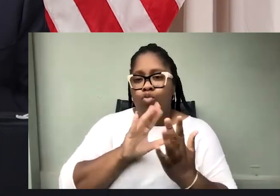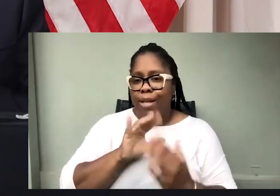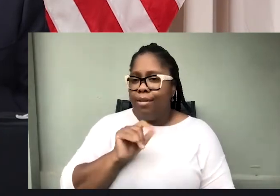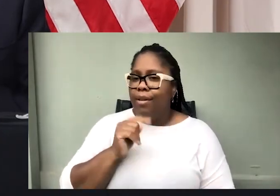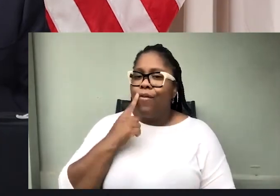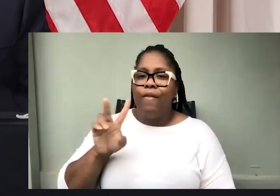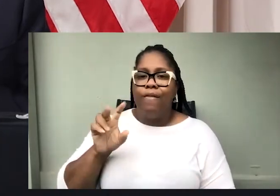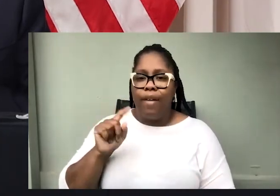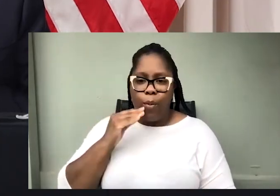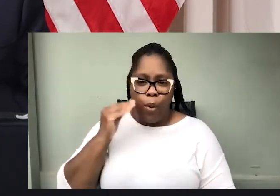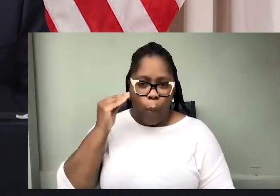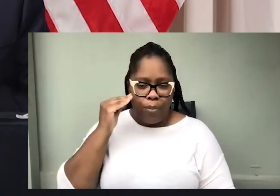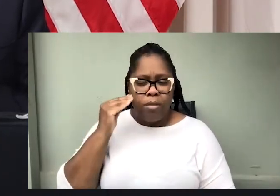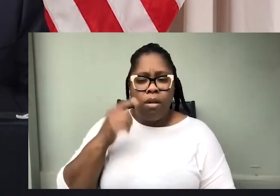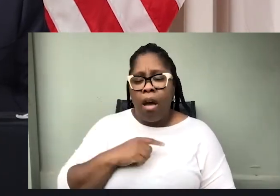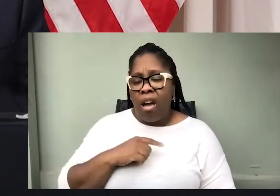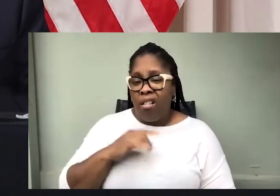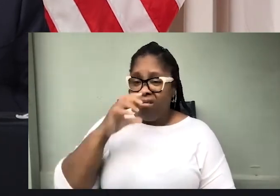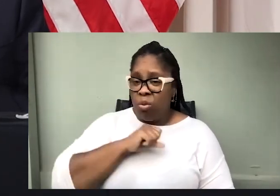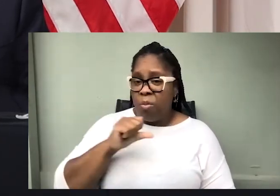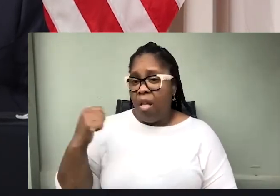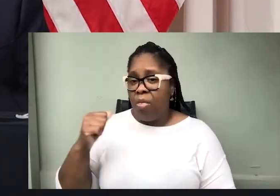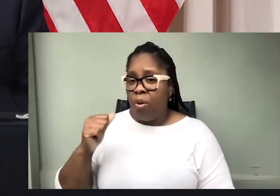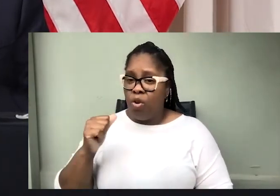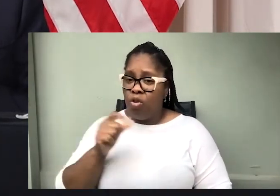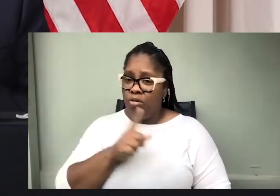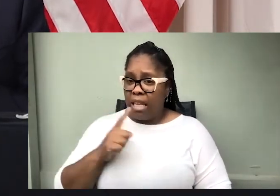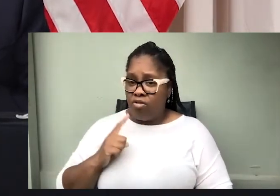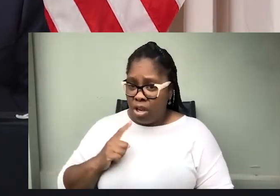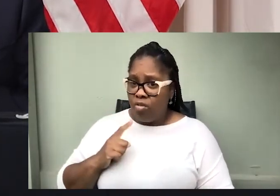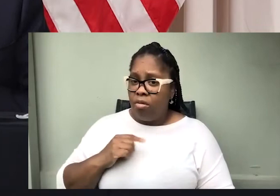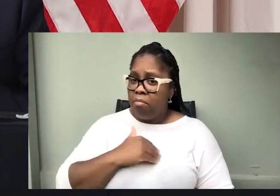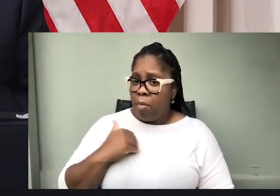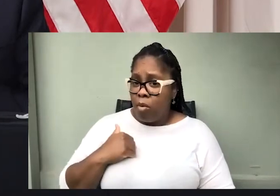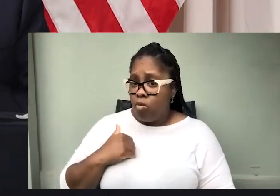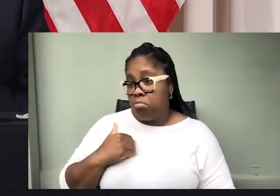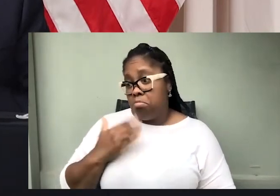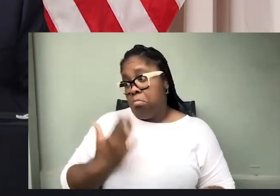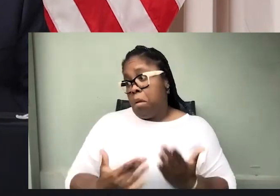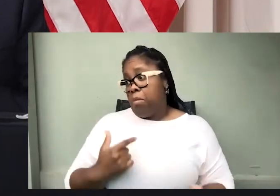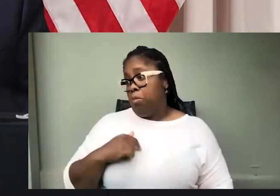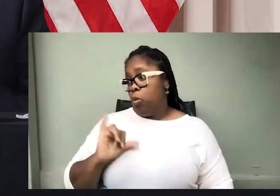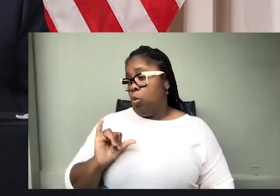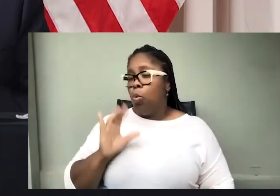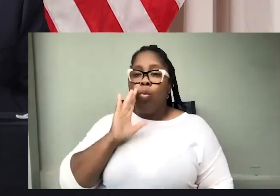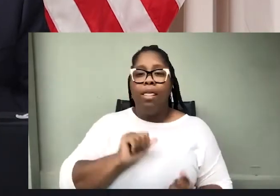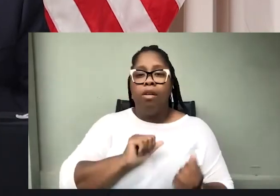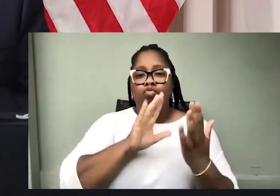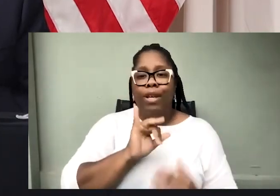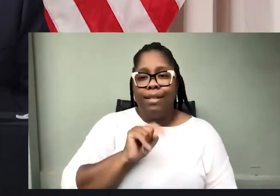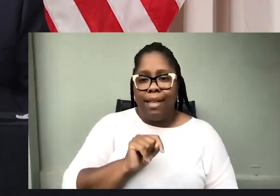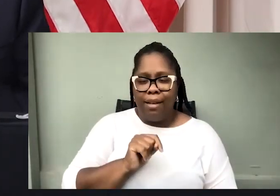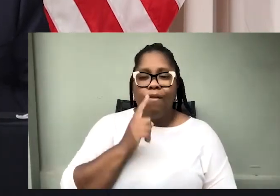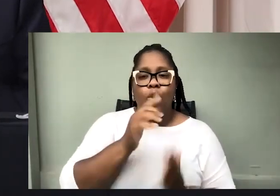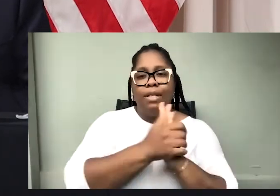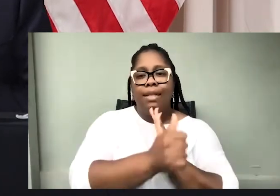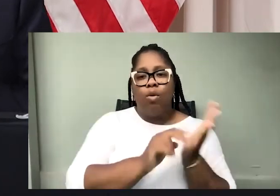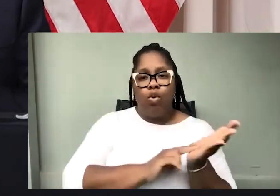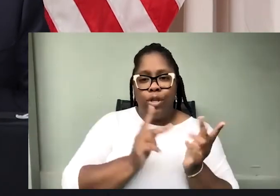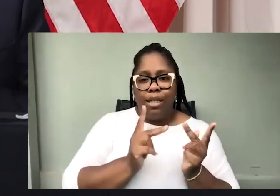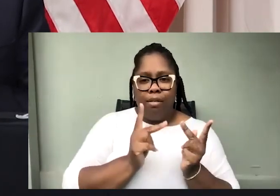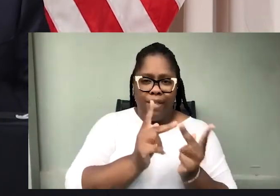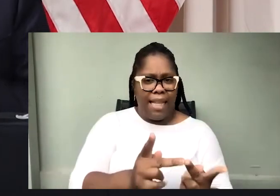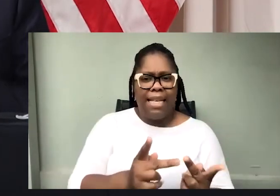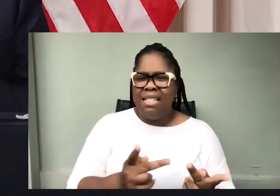veterans homes, and I assume that other members of the legislature, maybe including me, will address it with respect to skilled nursing care facilities.